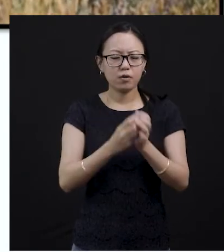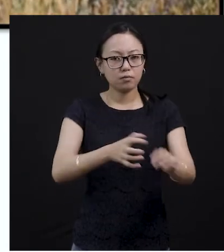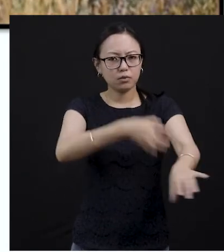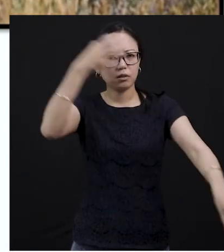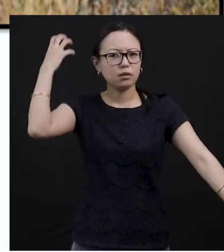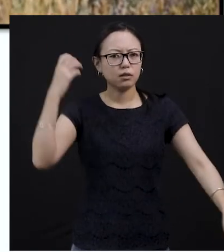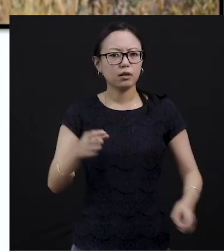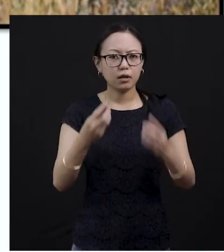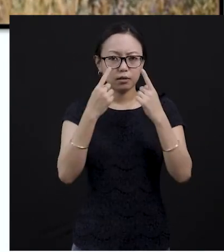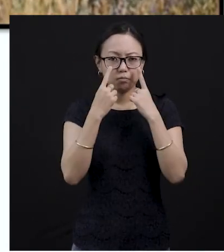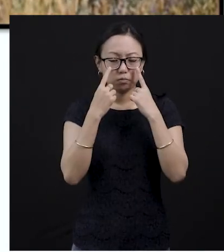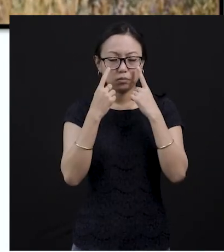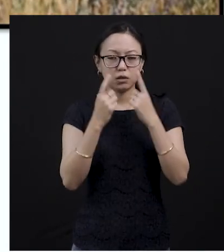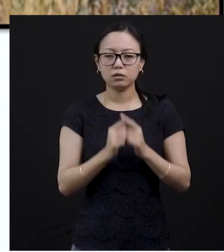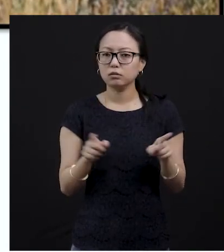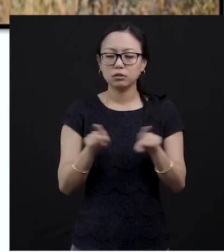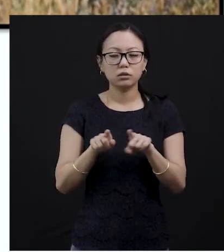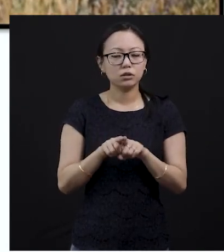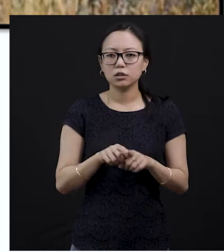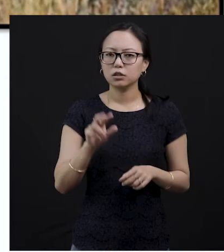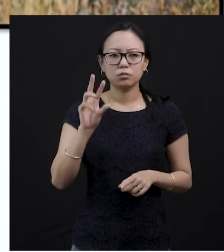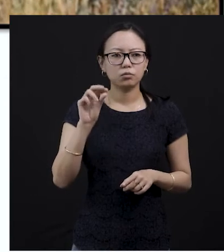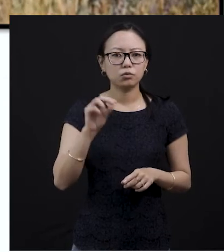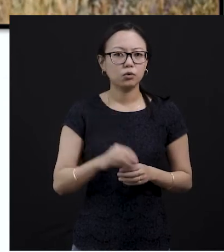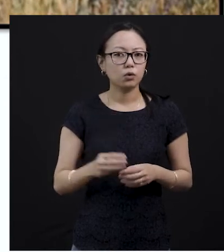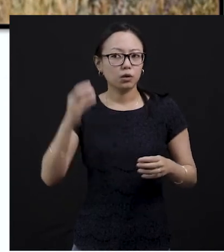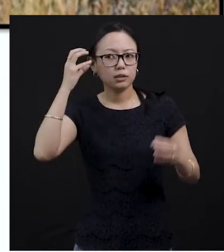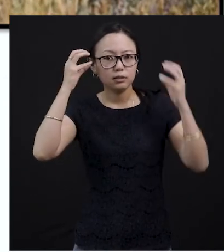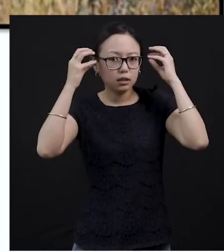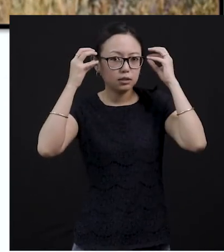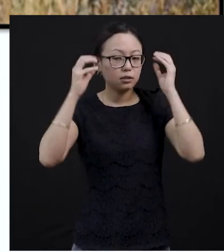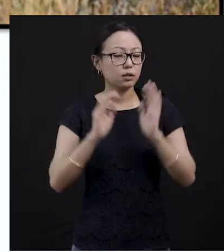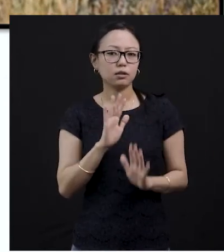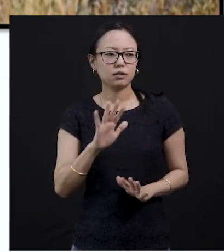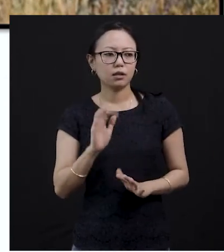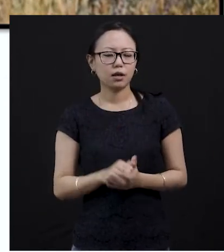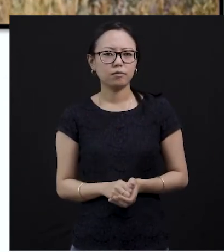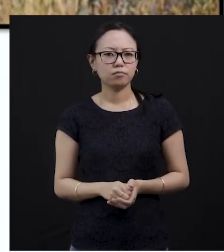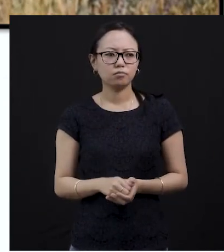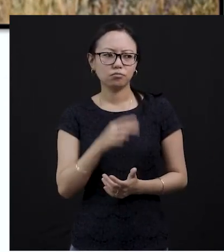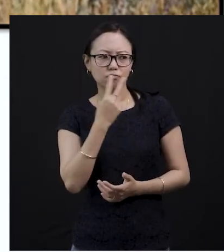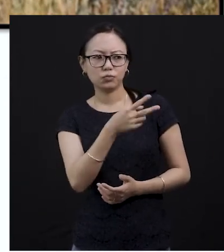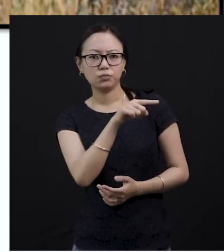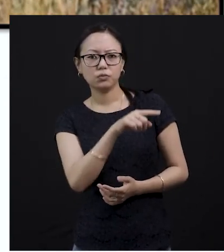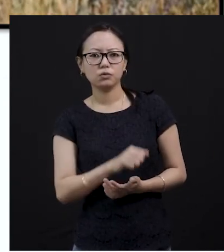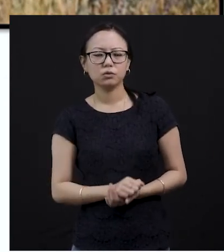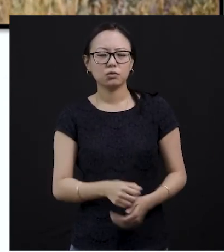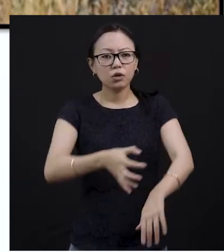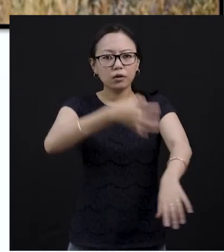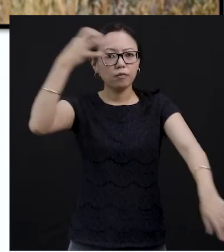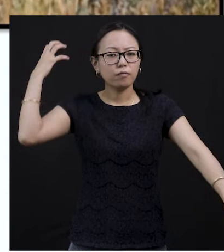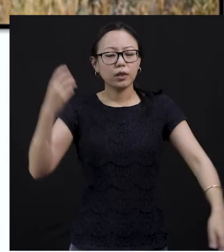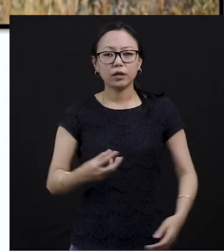the lions. Okay, do you notice that? Yes, see. Deers have eyes on the